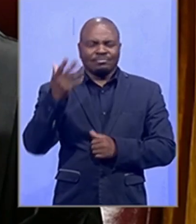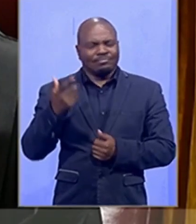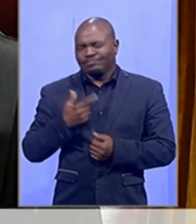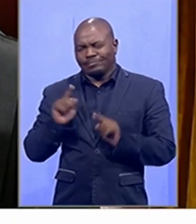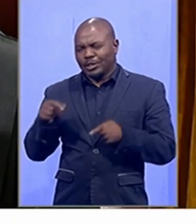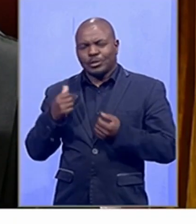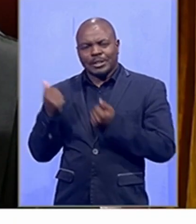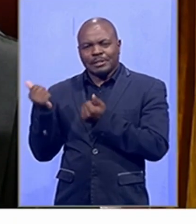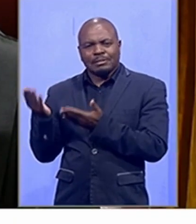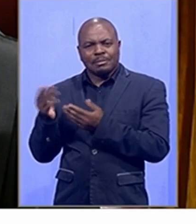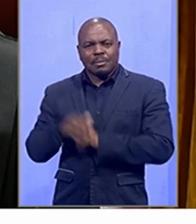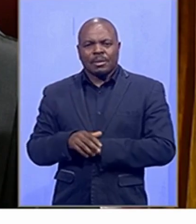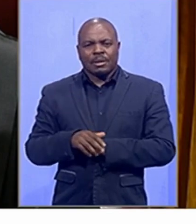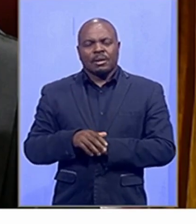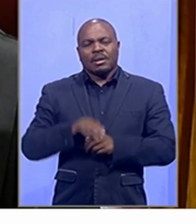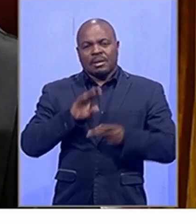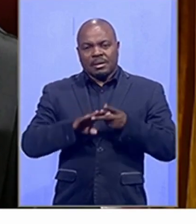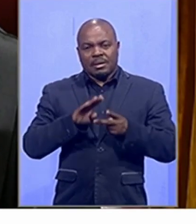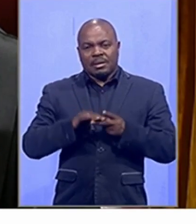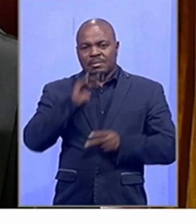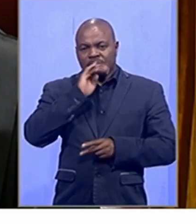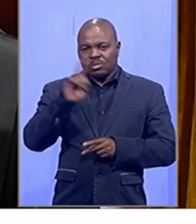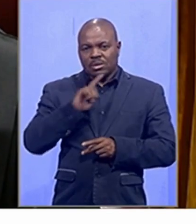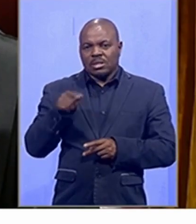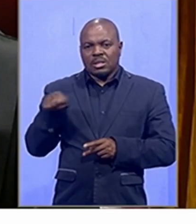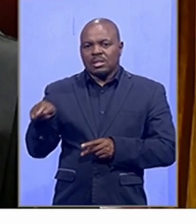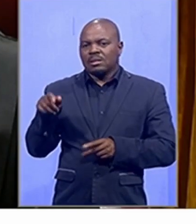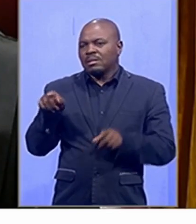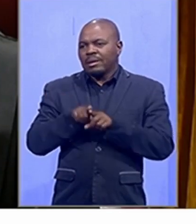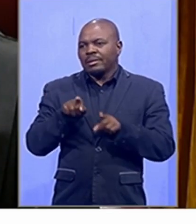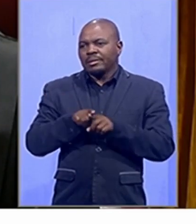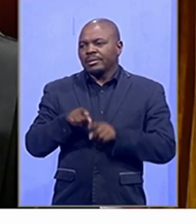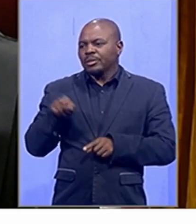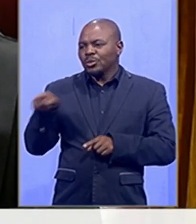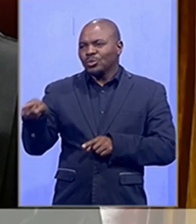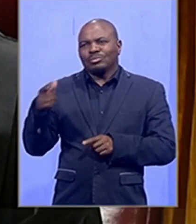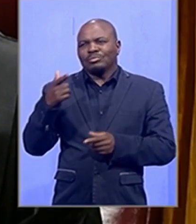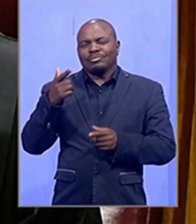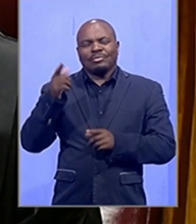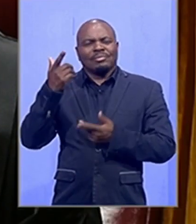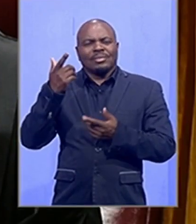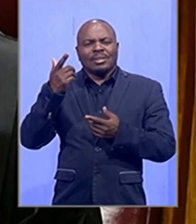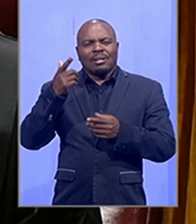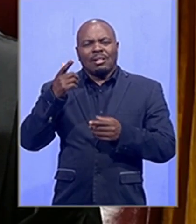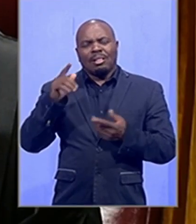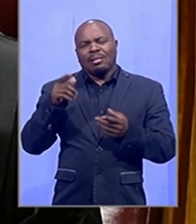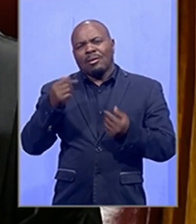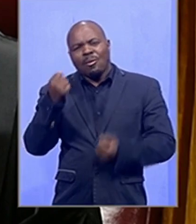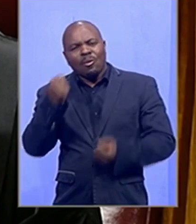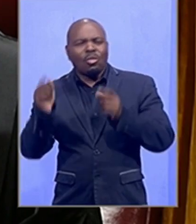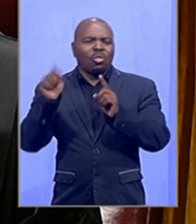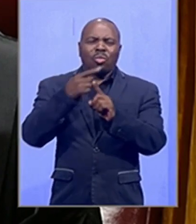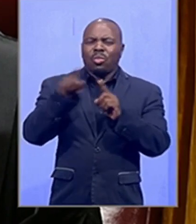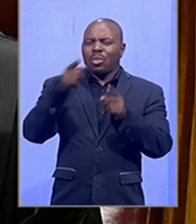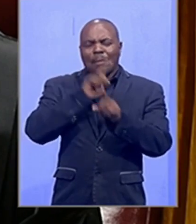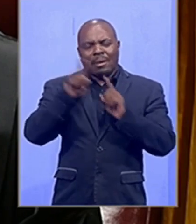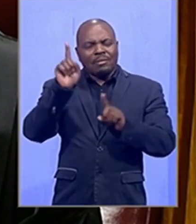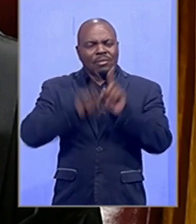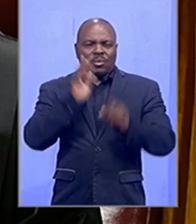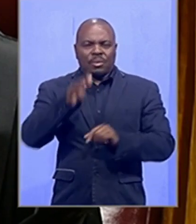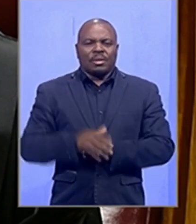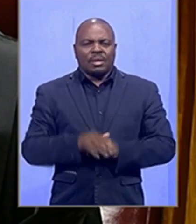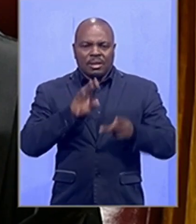so would be no more than an exercise in judicial vanity, and one which would only